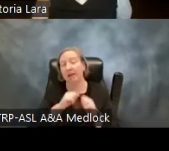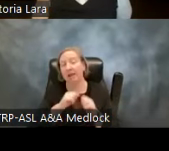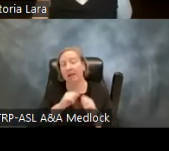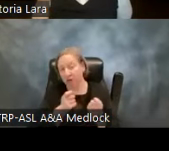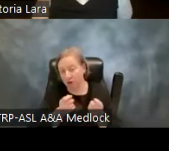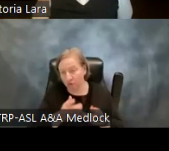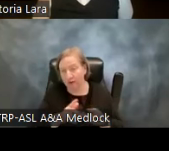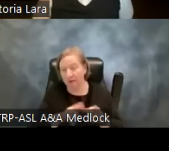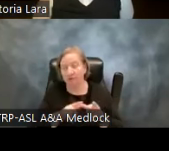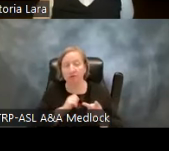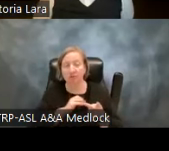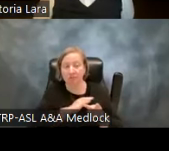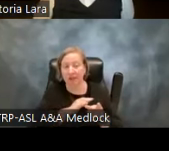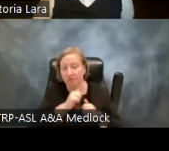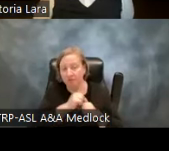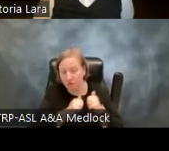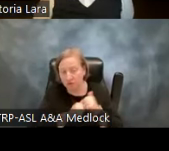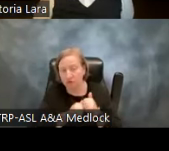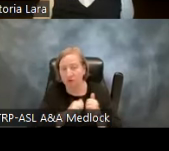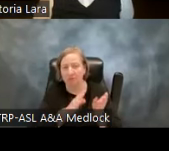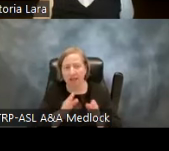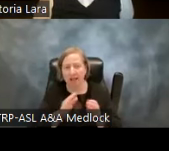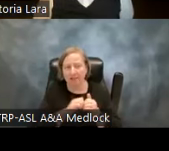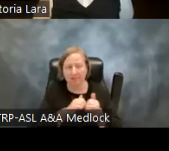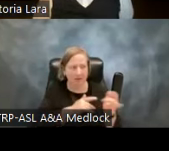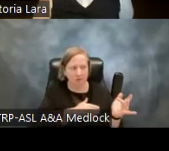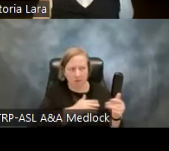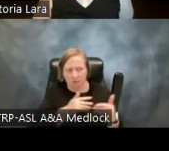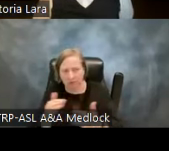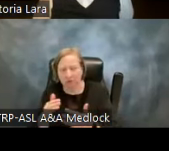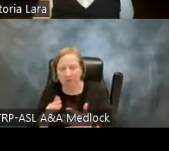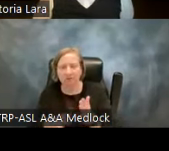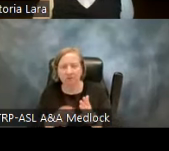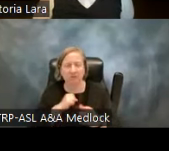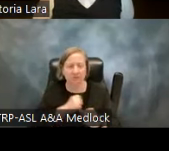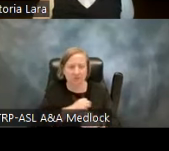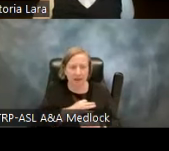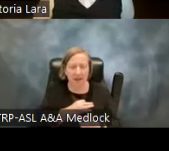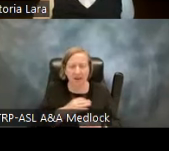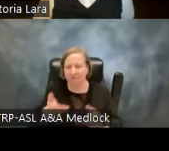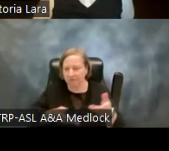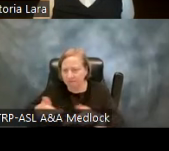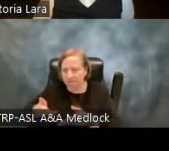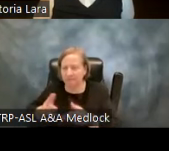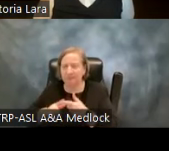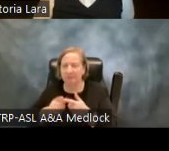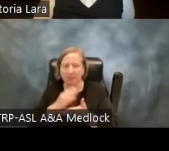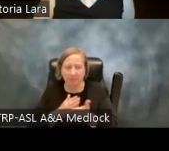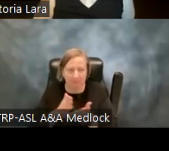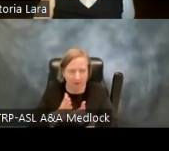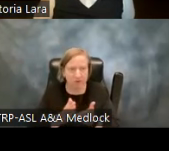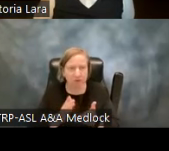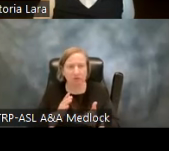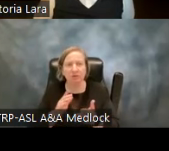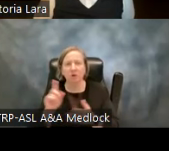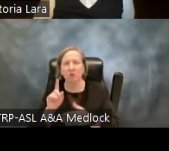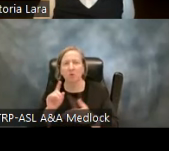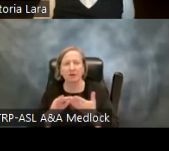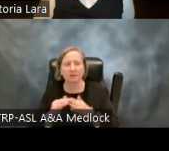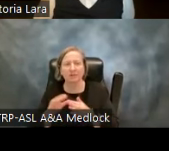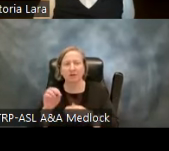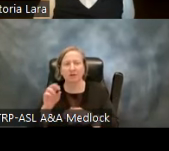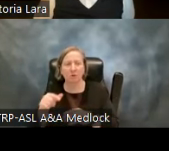structure, plans on how to get from here to there, staffing, the position within the city, including the office, the budget, and where in the city's org